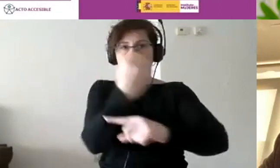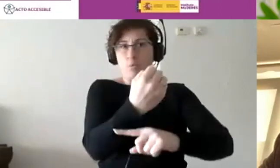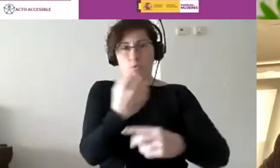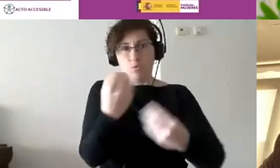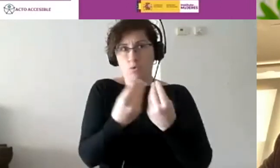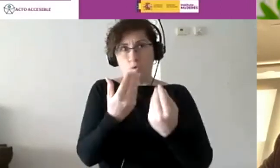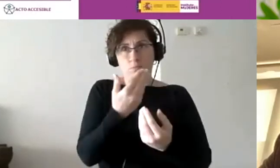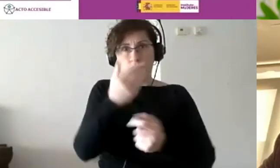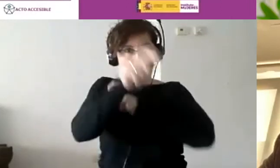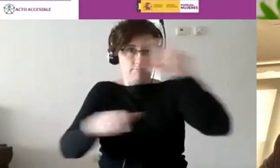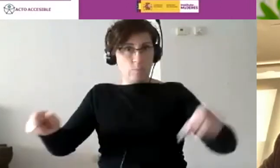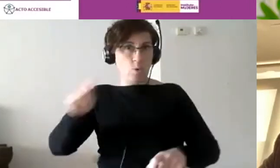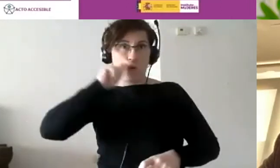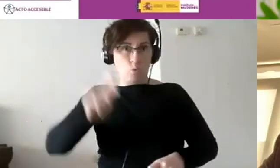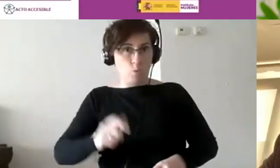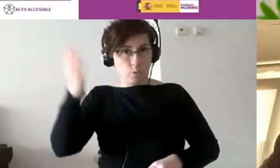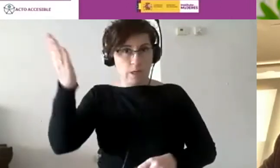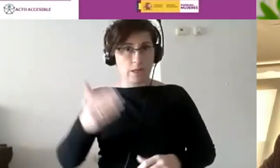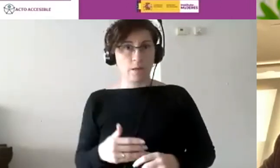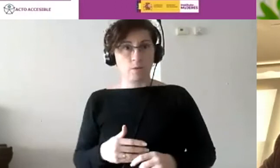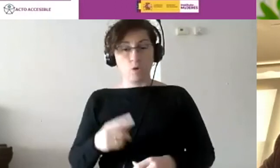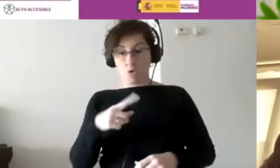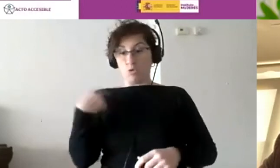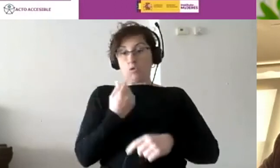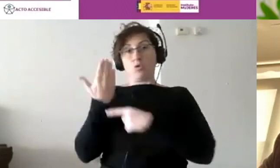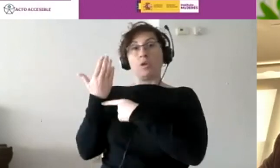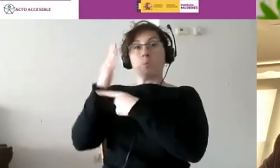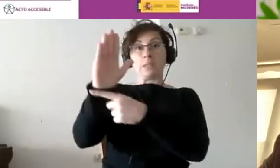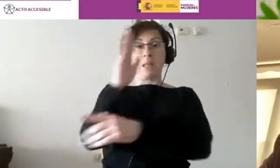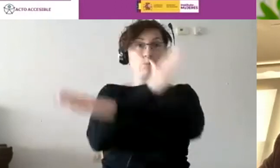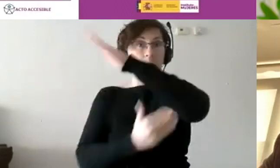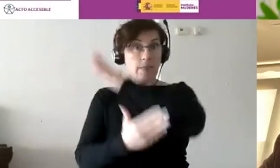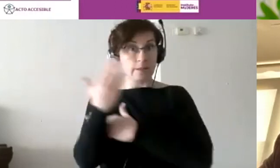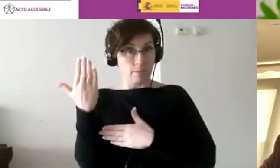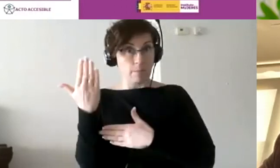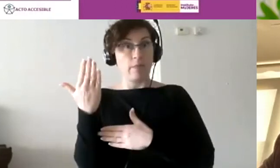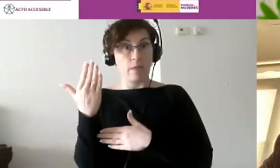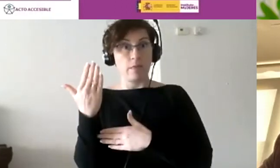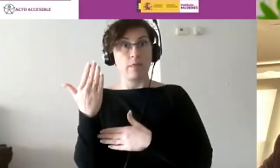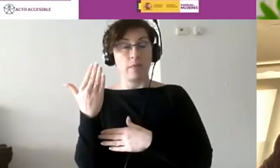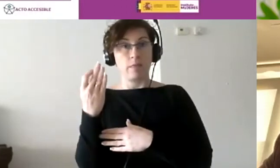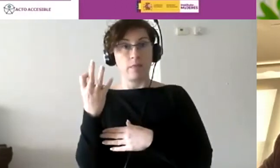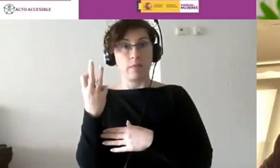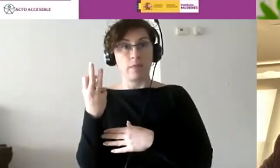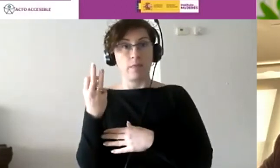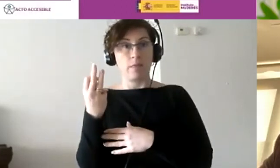here with the Ukrainian people, and in our case, we represent disabled people, and